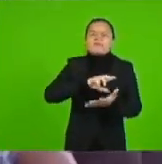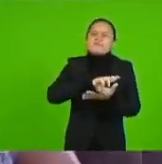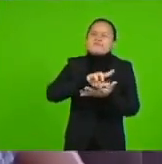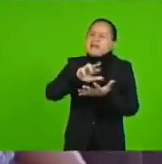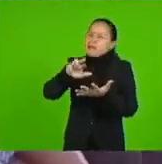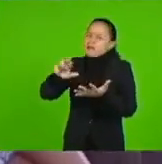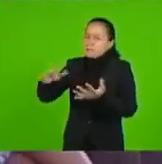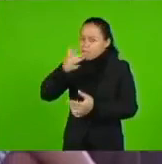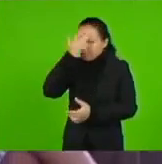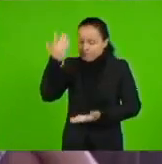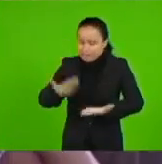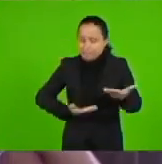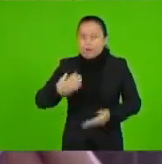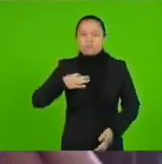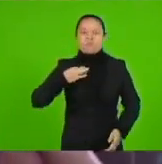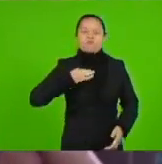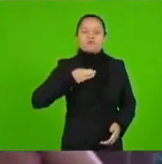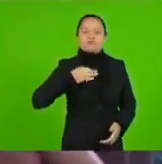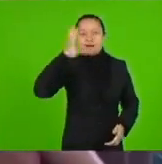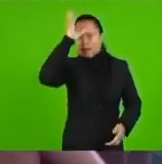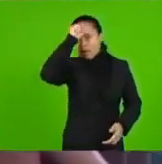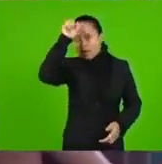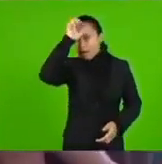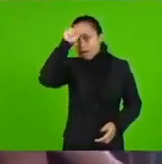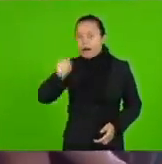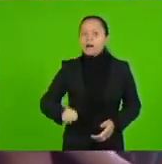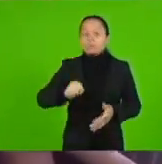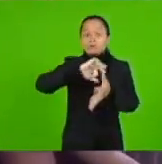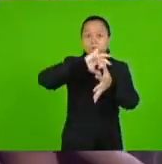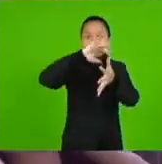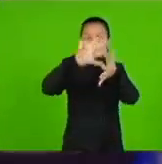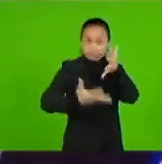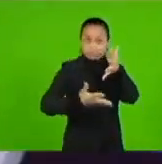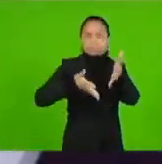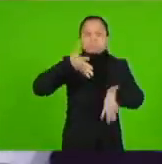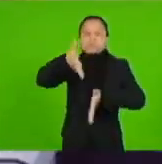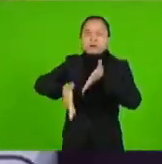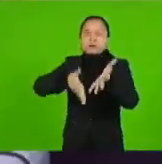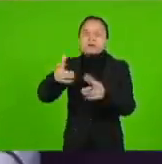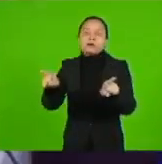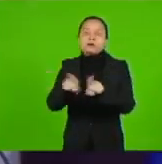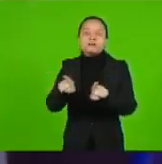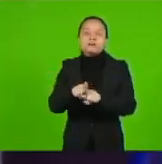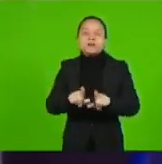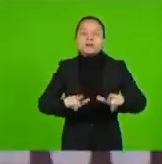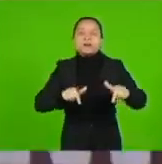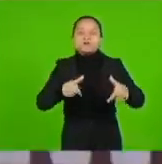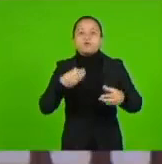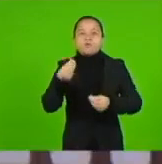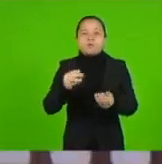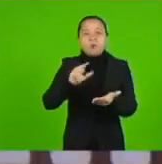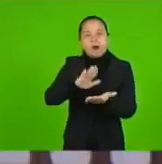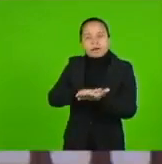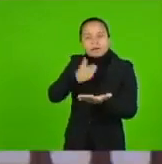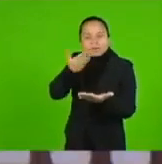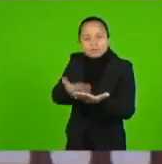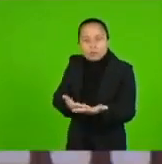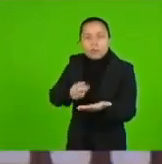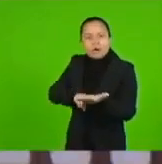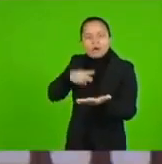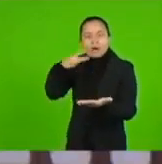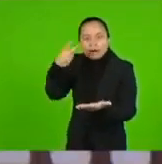there's a noteworthy number of members that are willing to learn the Brazilian Sign Language, and they work